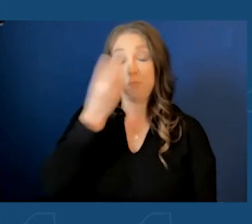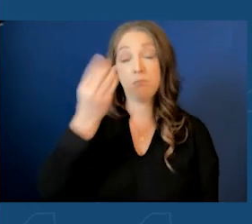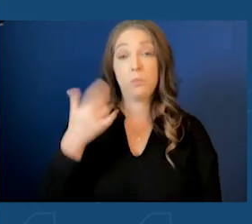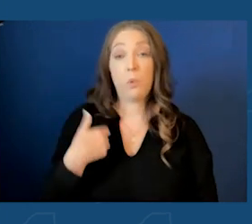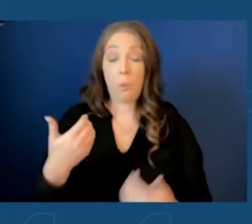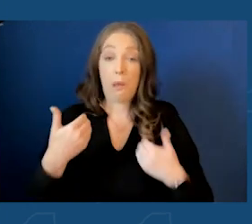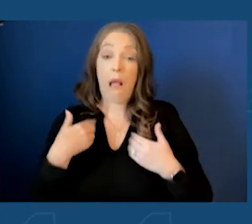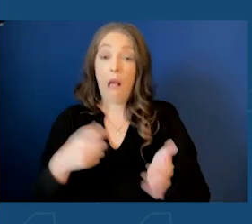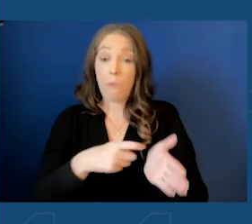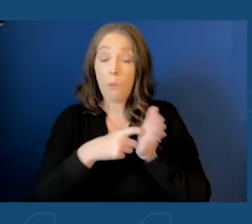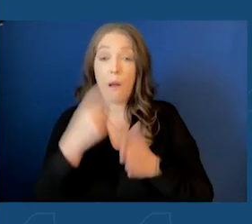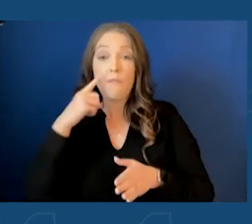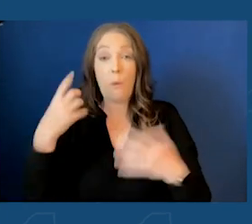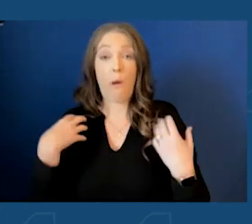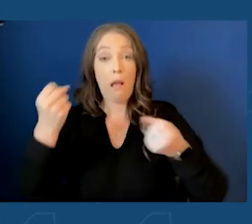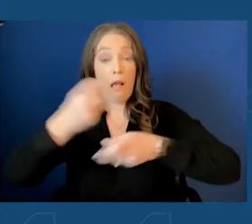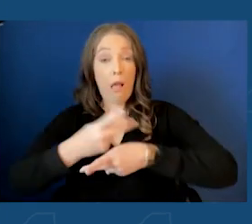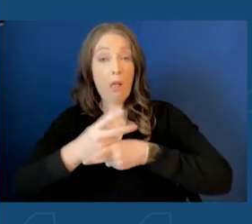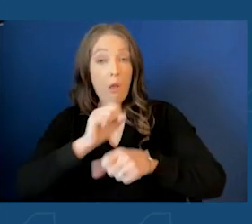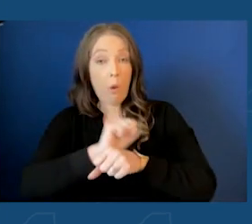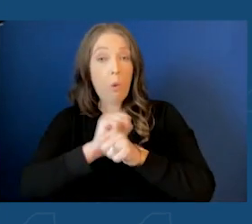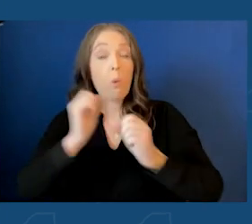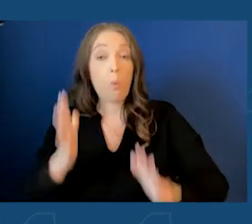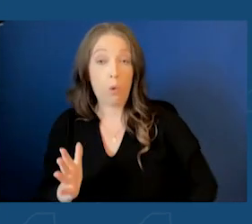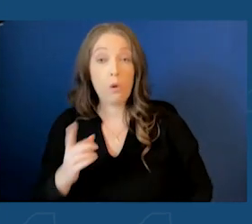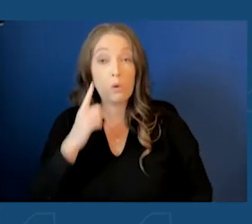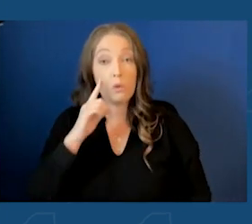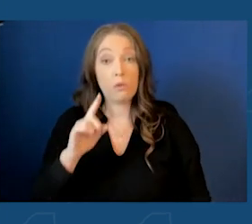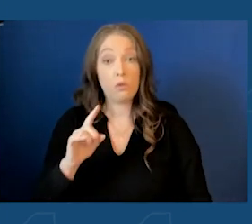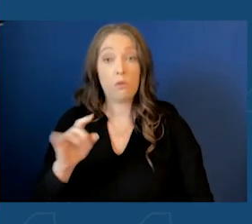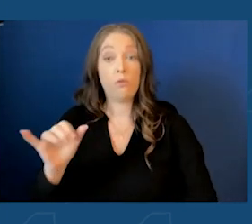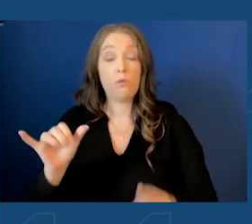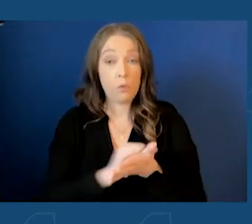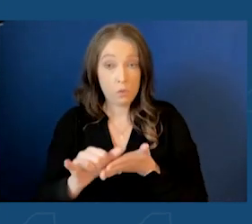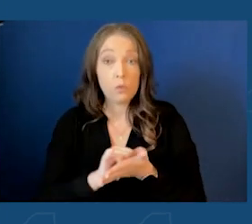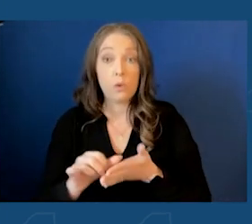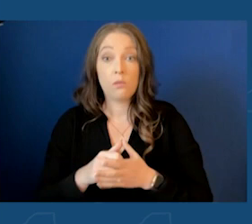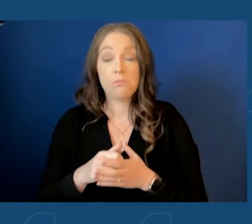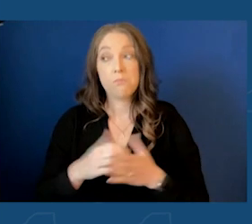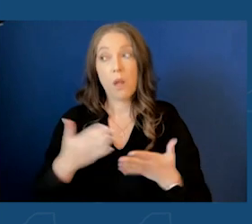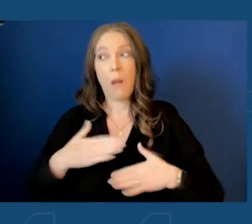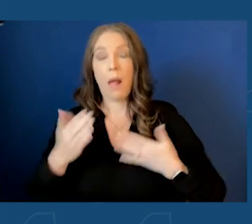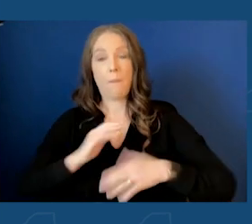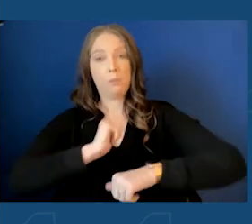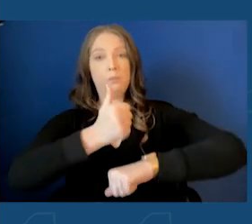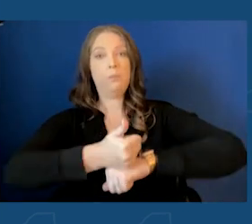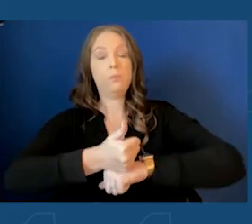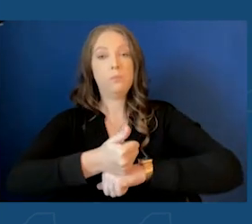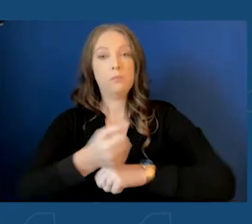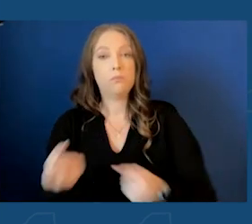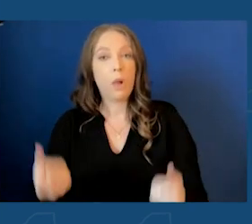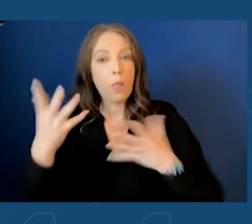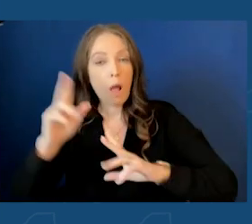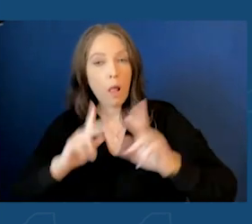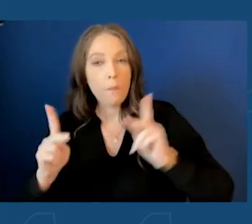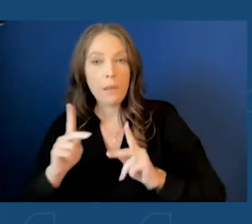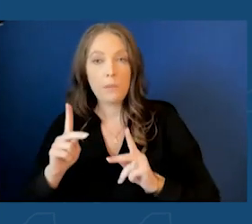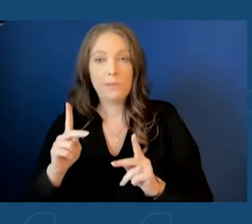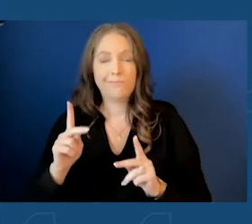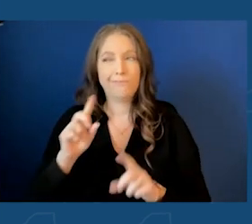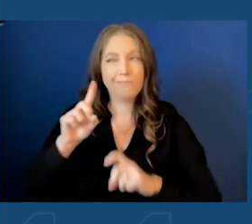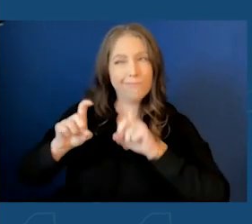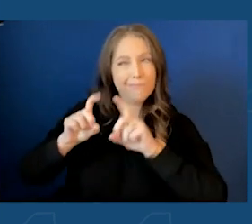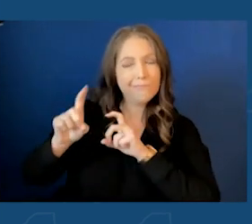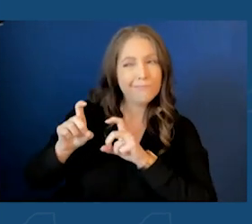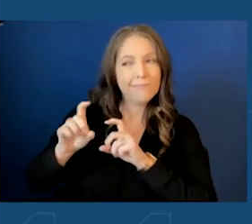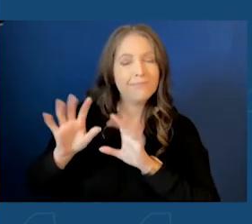New York. That's the area where I had jurisdiction last year. And I'm glad we put that in place. You know, a lot of people had questions about that, but to think